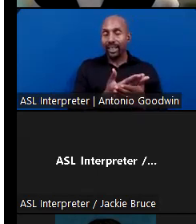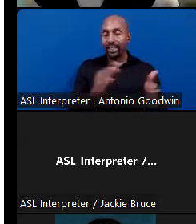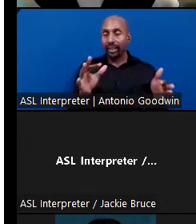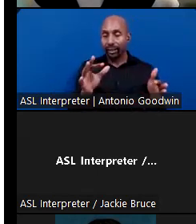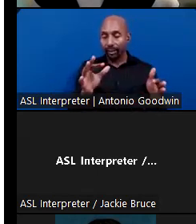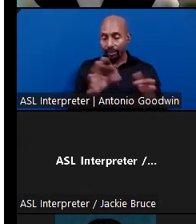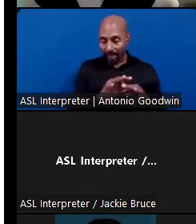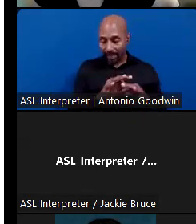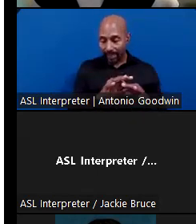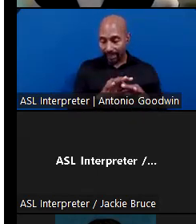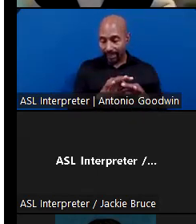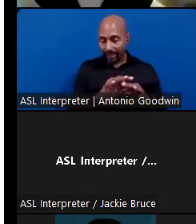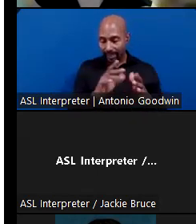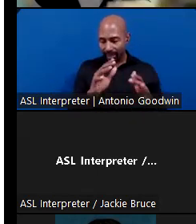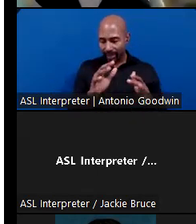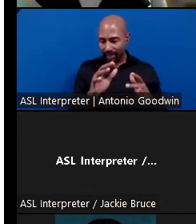evidence-based